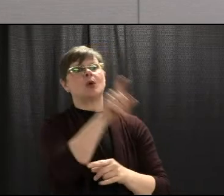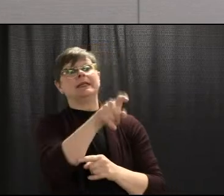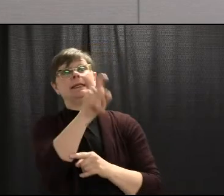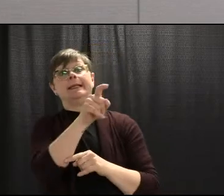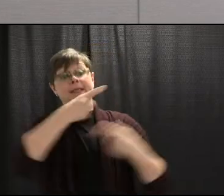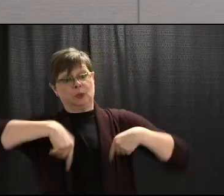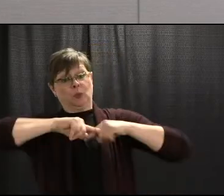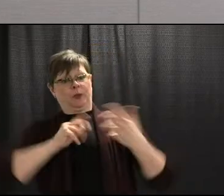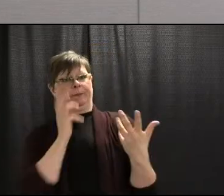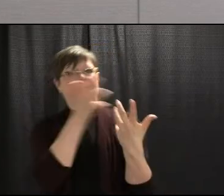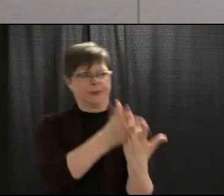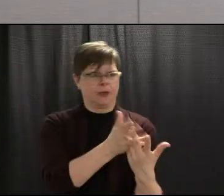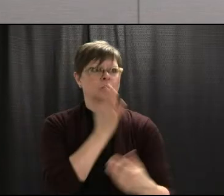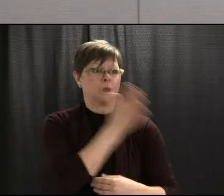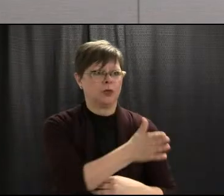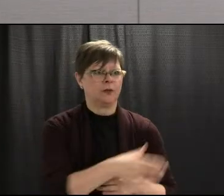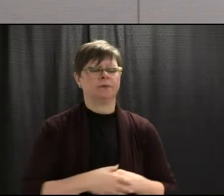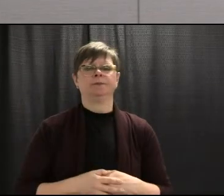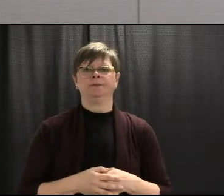timely fashion. Will you add more